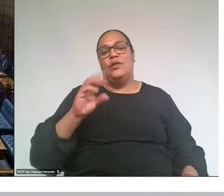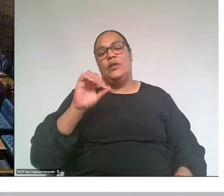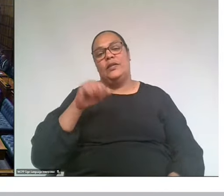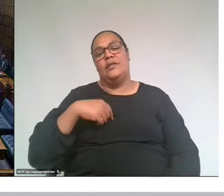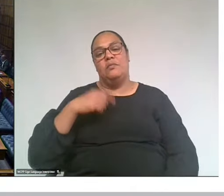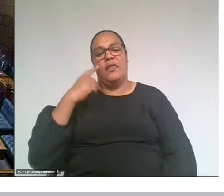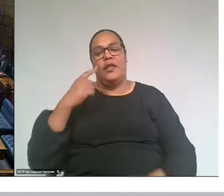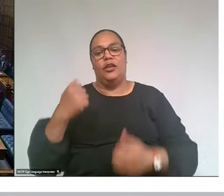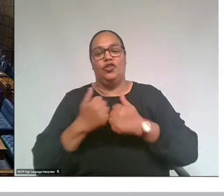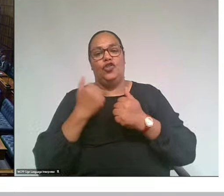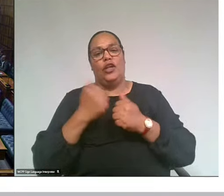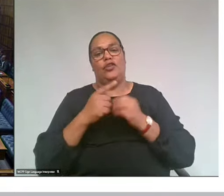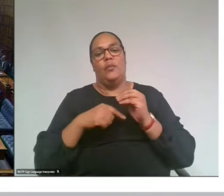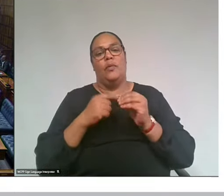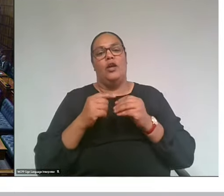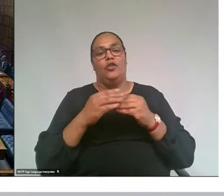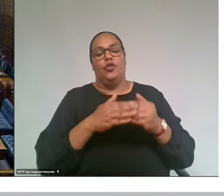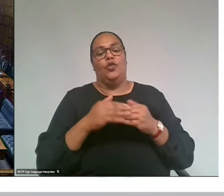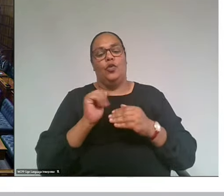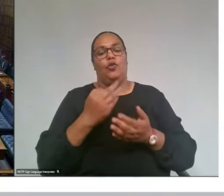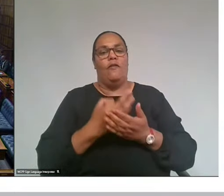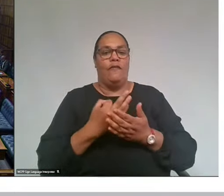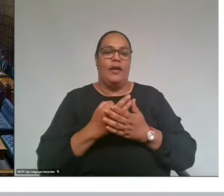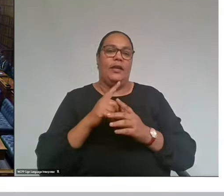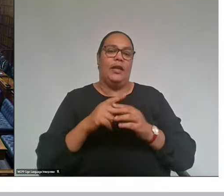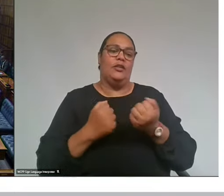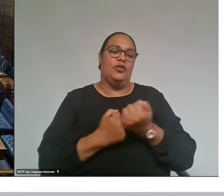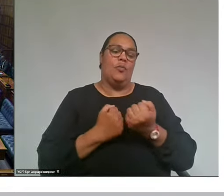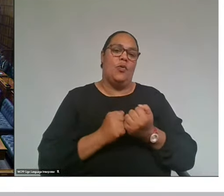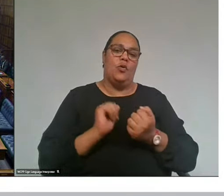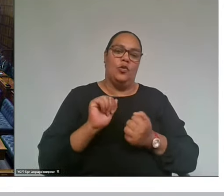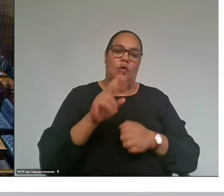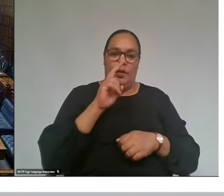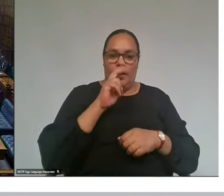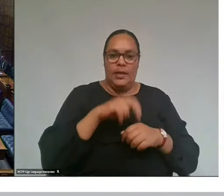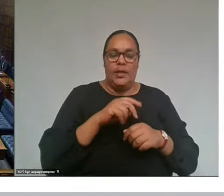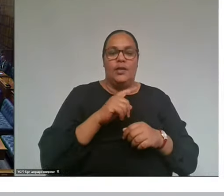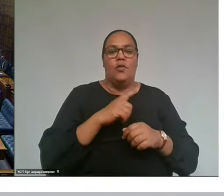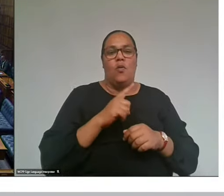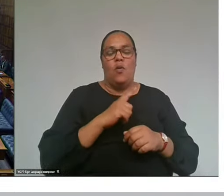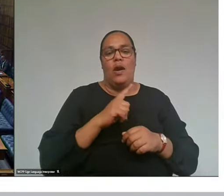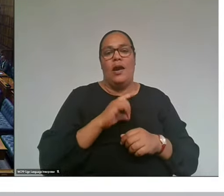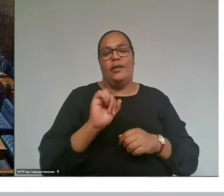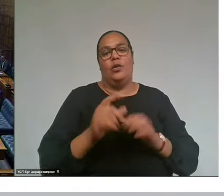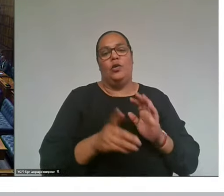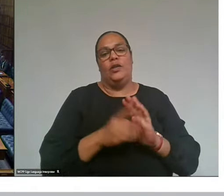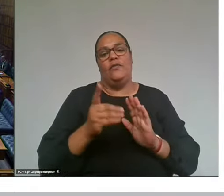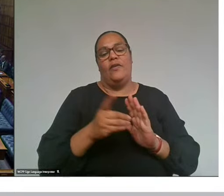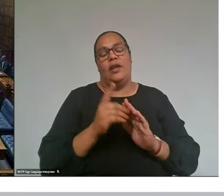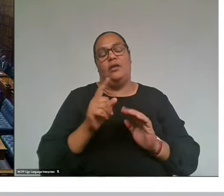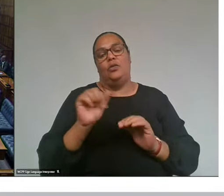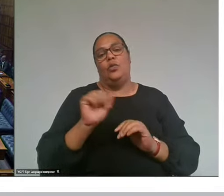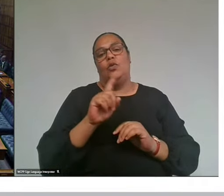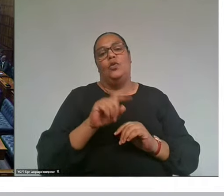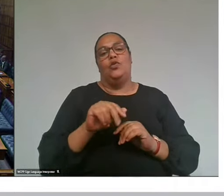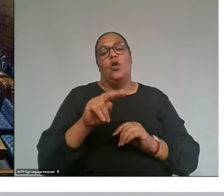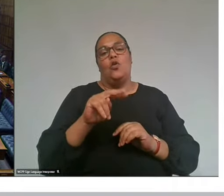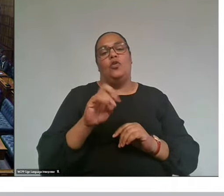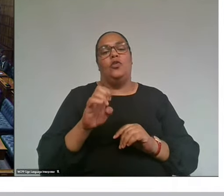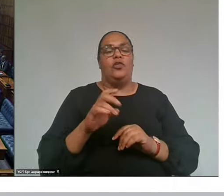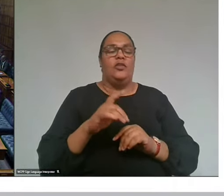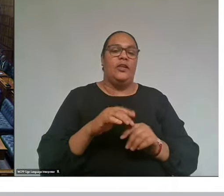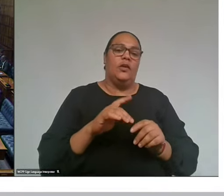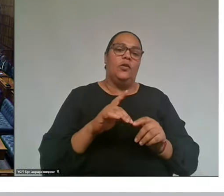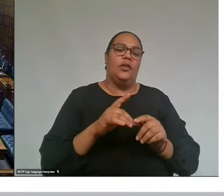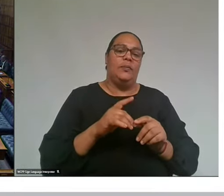around securing the funding and the support that we need in order to develop the Zone um